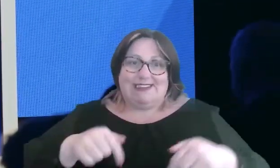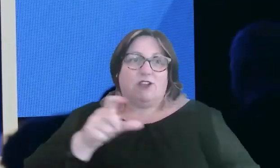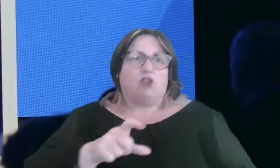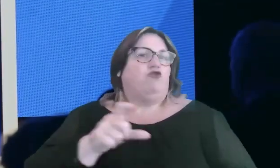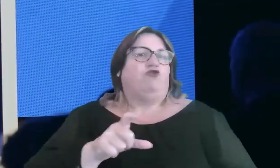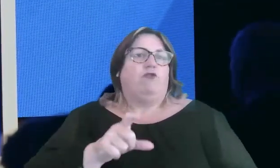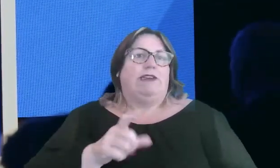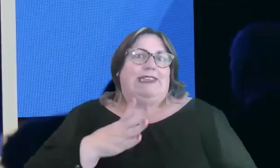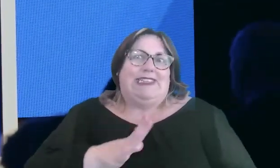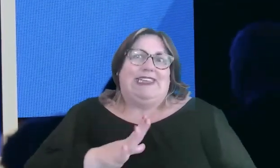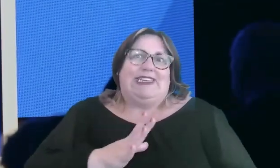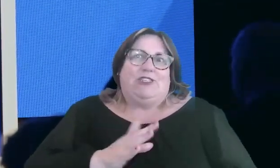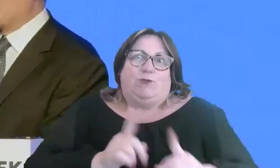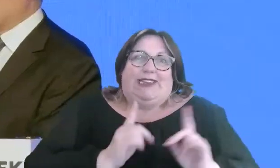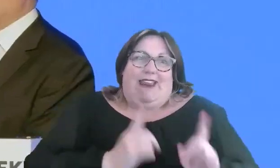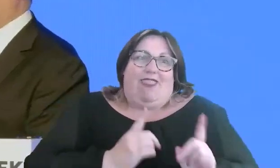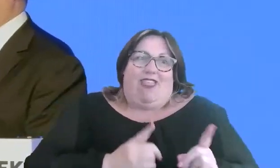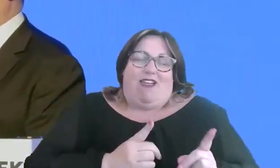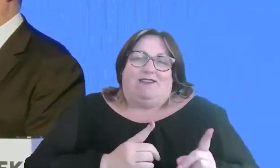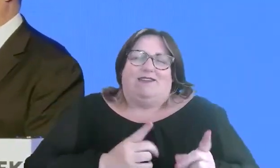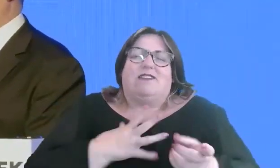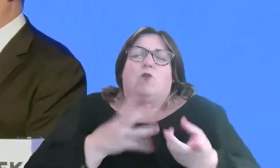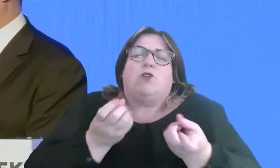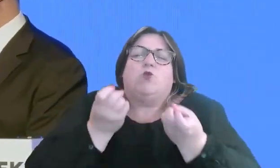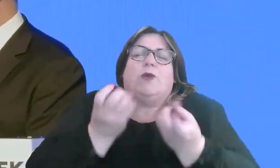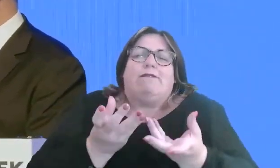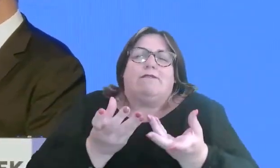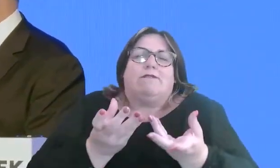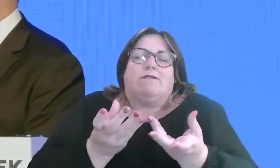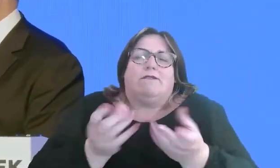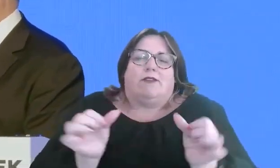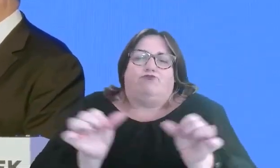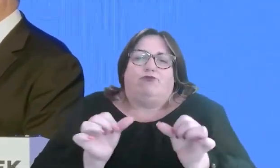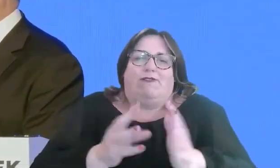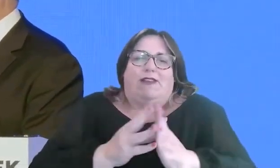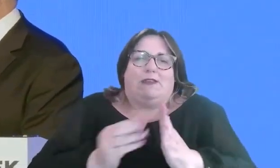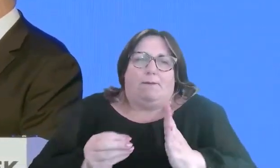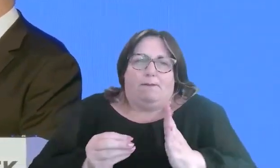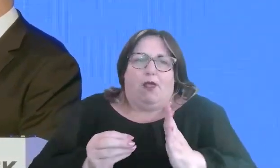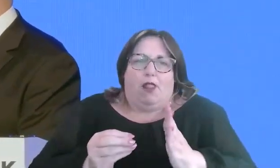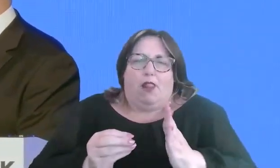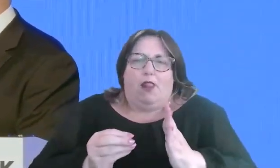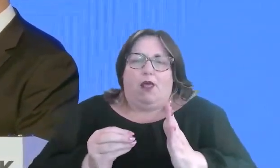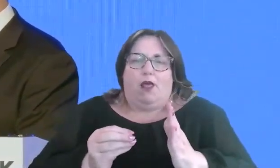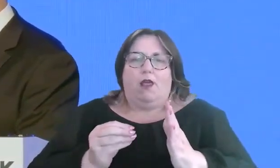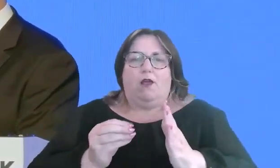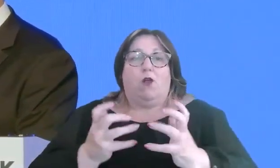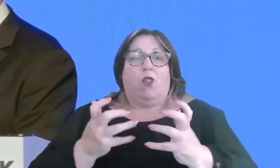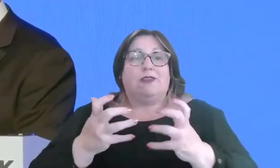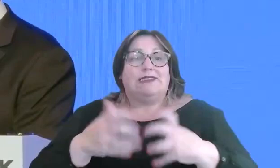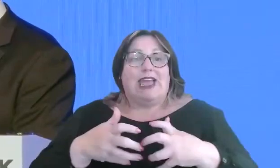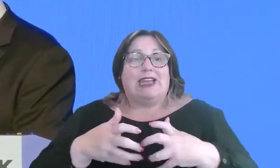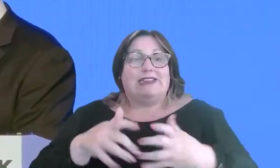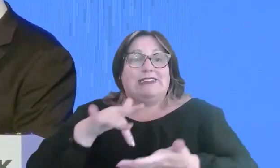Somerstown, I do just want to give a short example of that and praise the tech sector for investing in Somerstown, because I've thrown